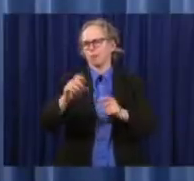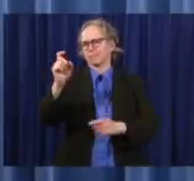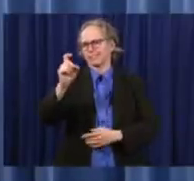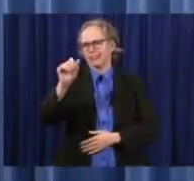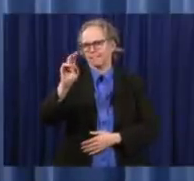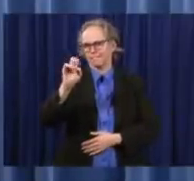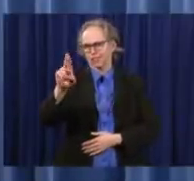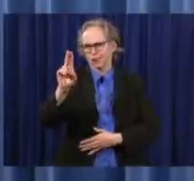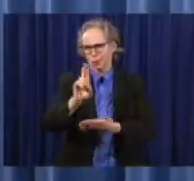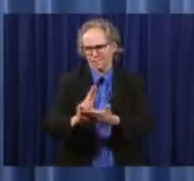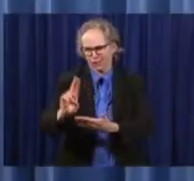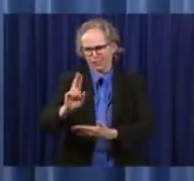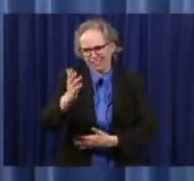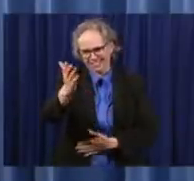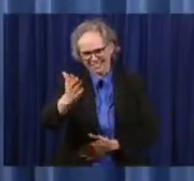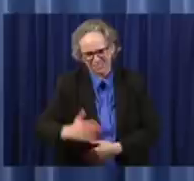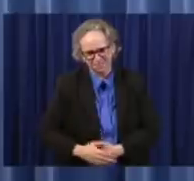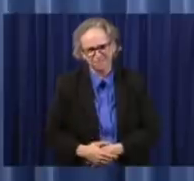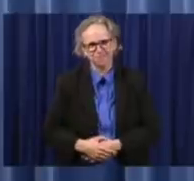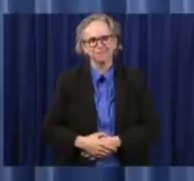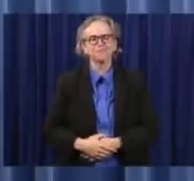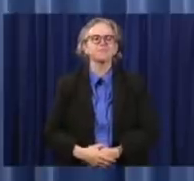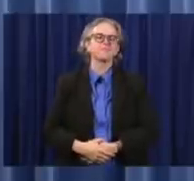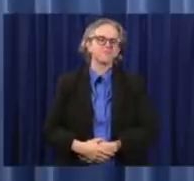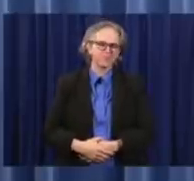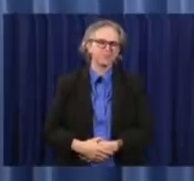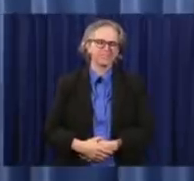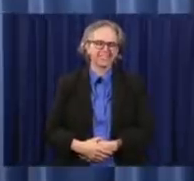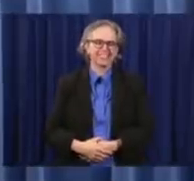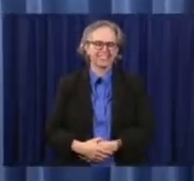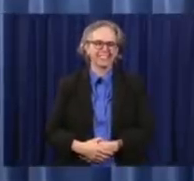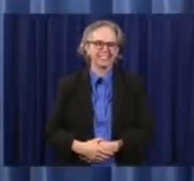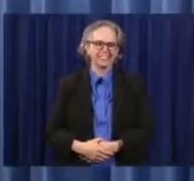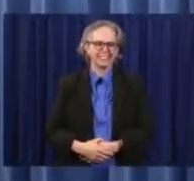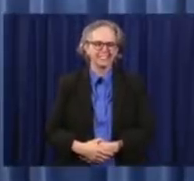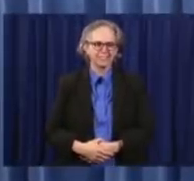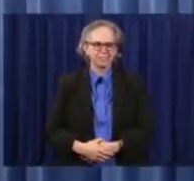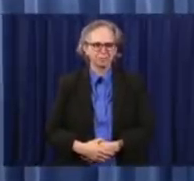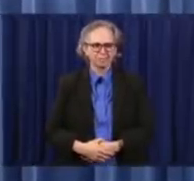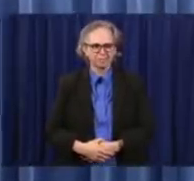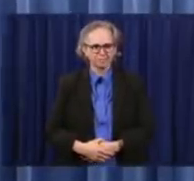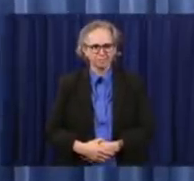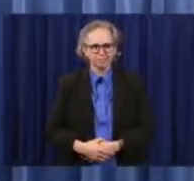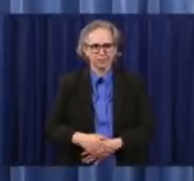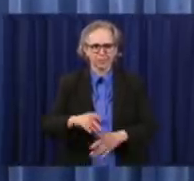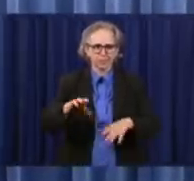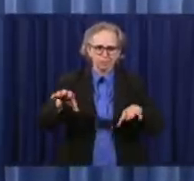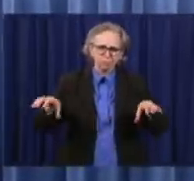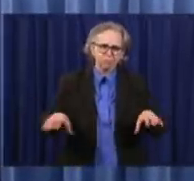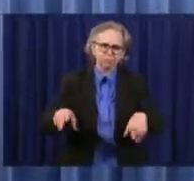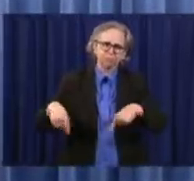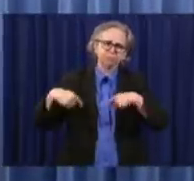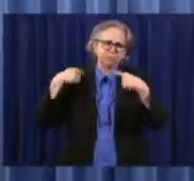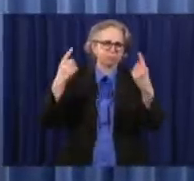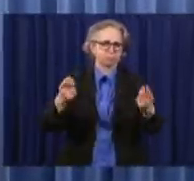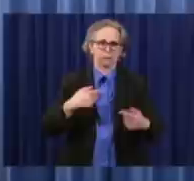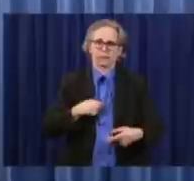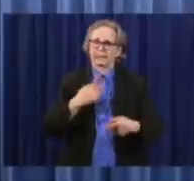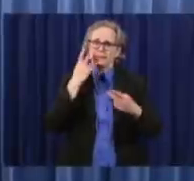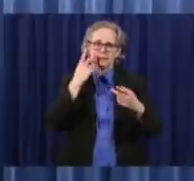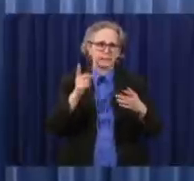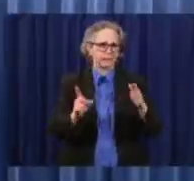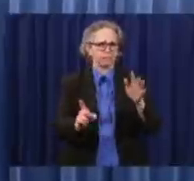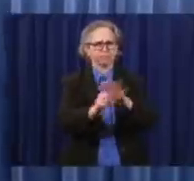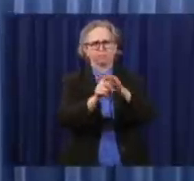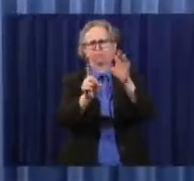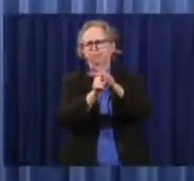I want to thank everyone for all the great work everyone is doing across the state of Ohio. This has really been a time